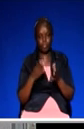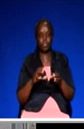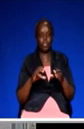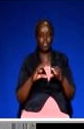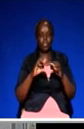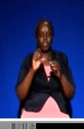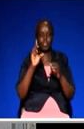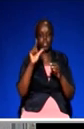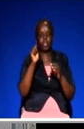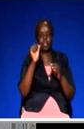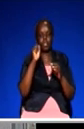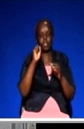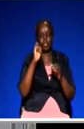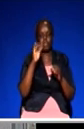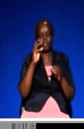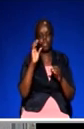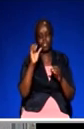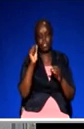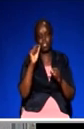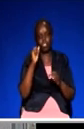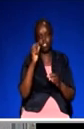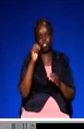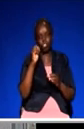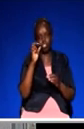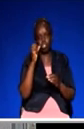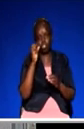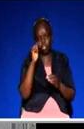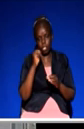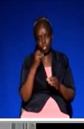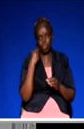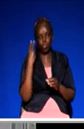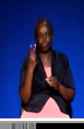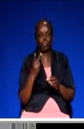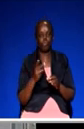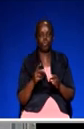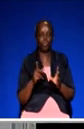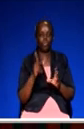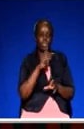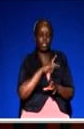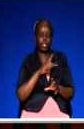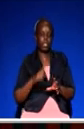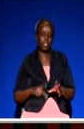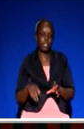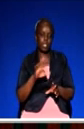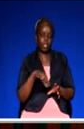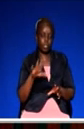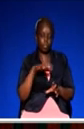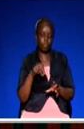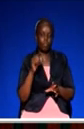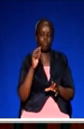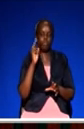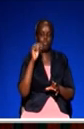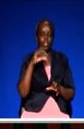2, but today we will discuss kingdom fungi. Our subtopic